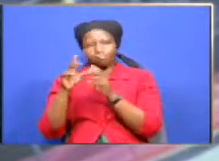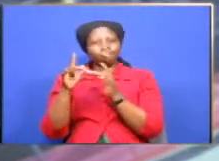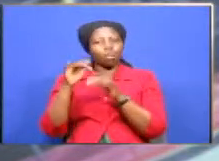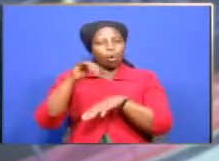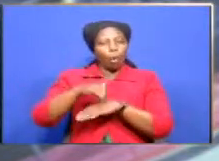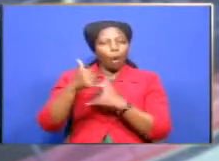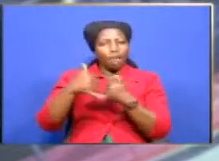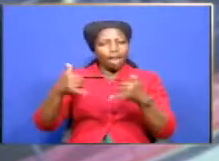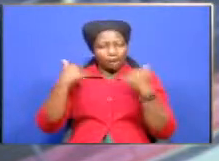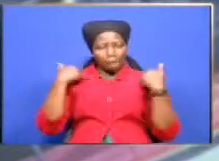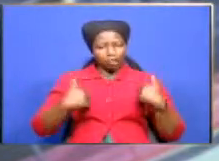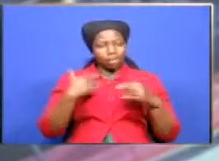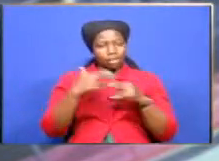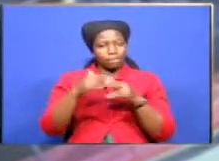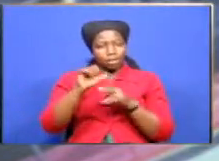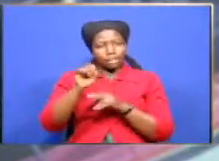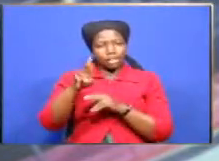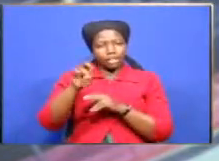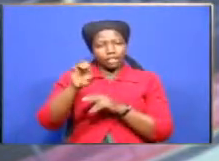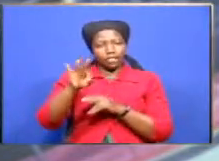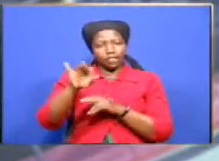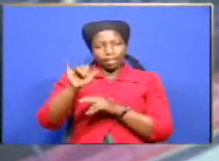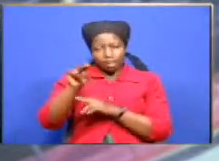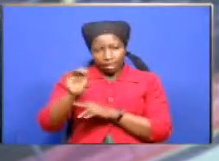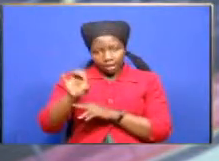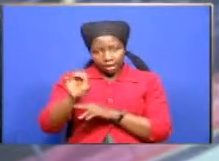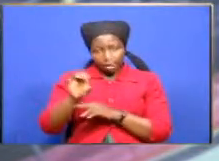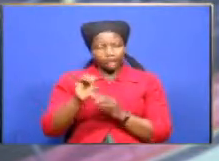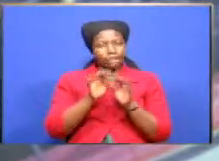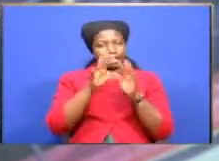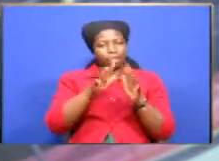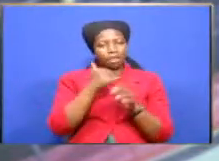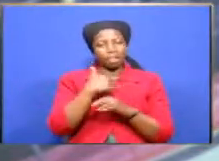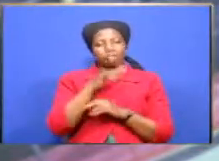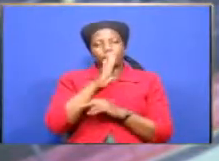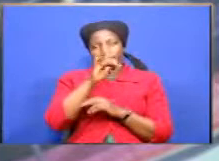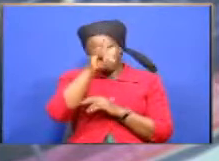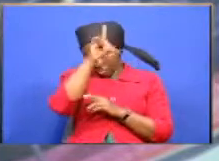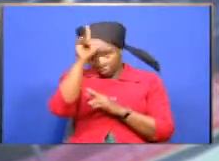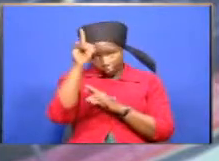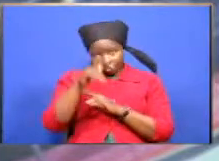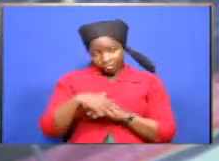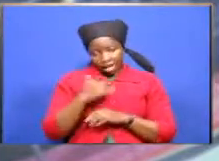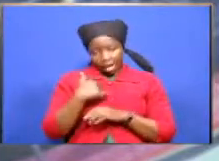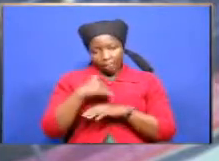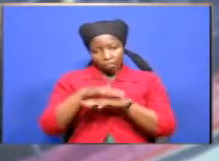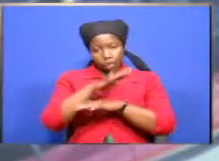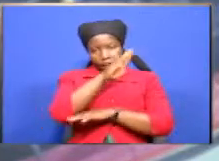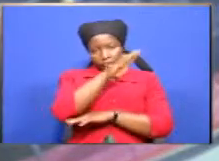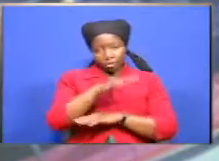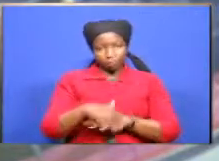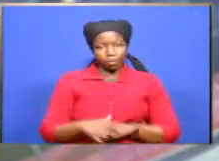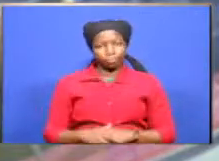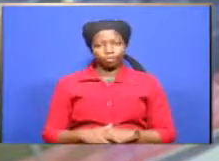is Serfine Achieng Oma. Our sign language interpreter has been Lucy Mwaura. Have a lovely afternoon.